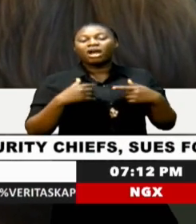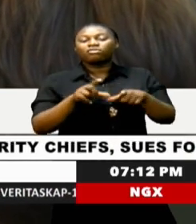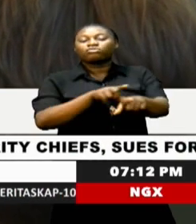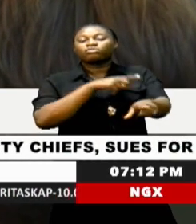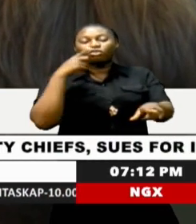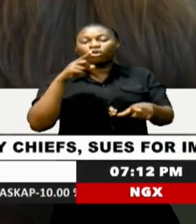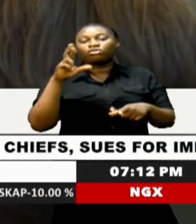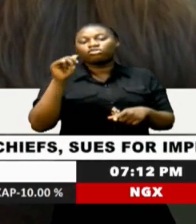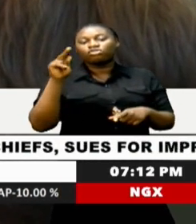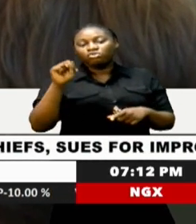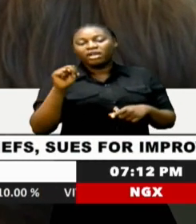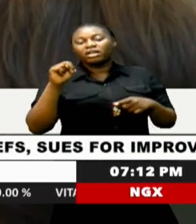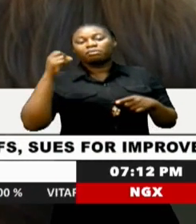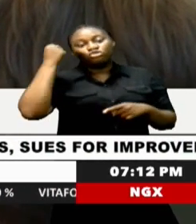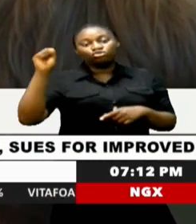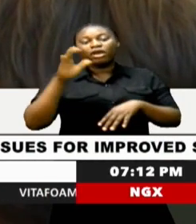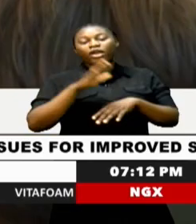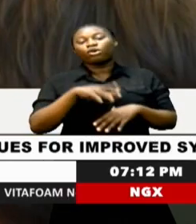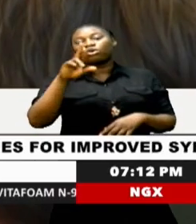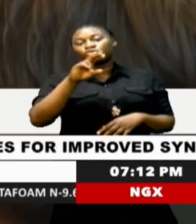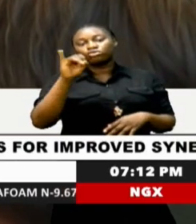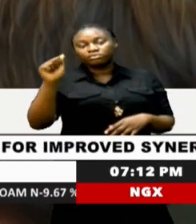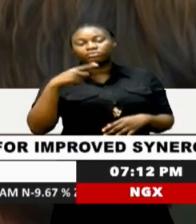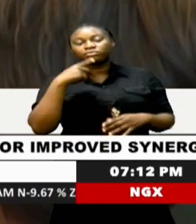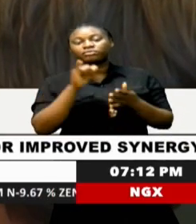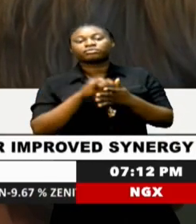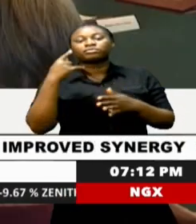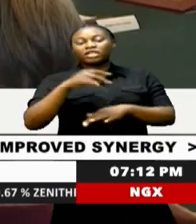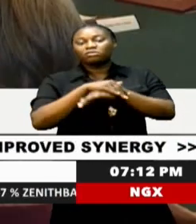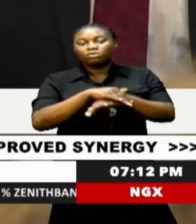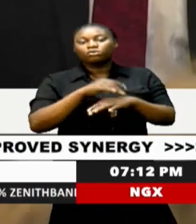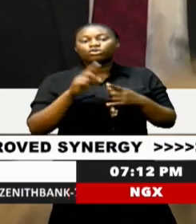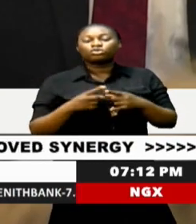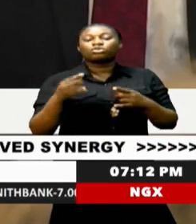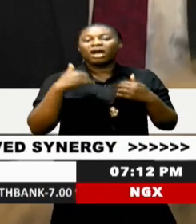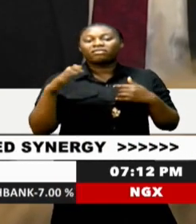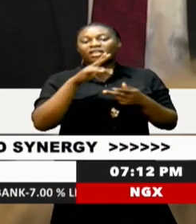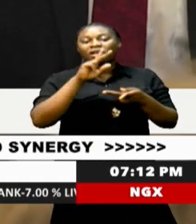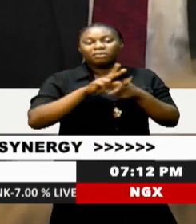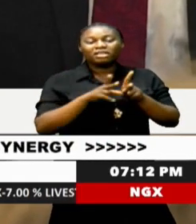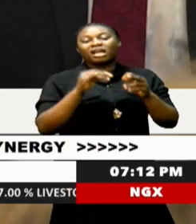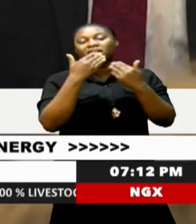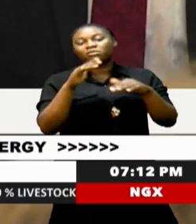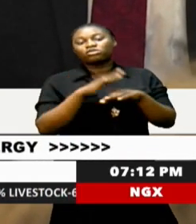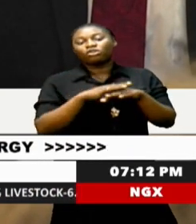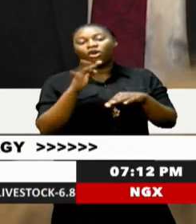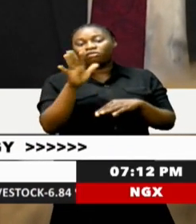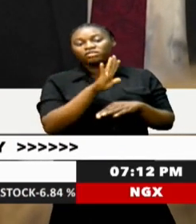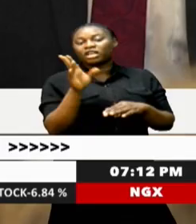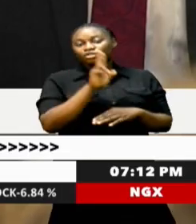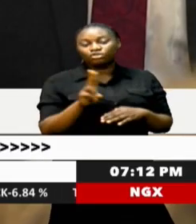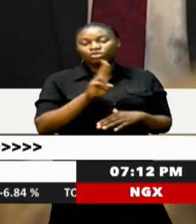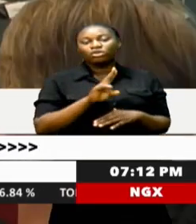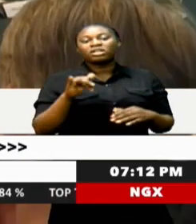Russia, saying Britain should try to convince its partners to remove the limits on their use. NATO members have taken